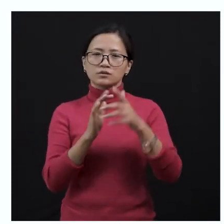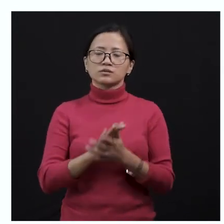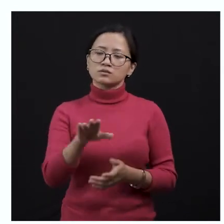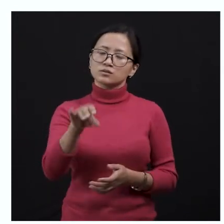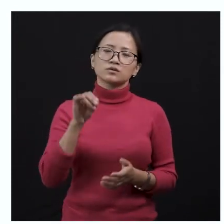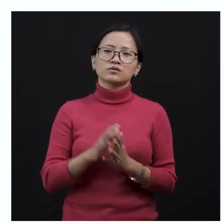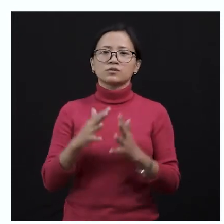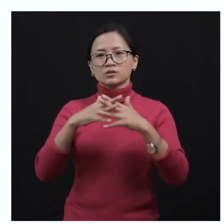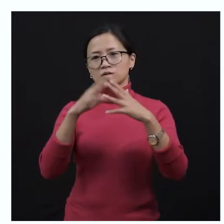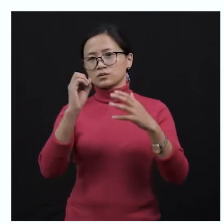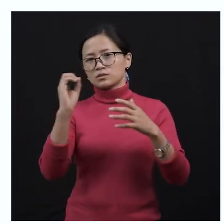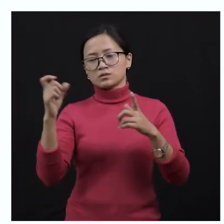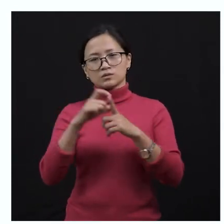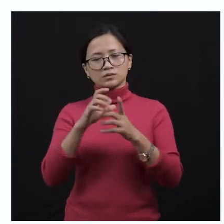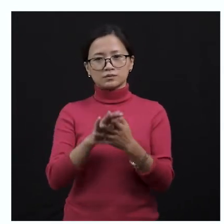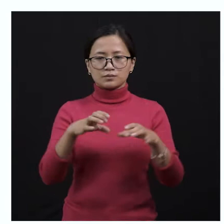from wood.